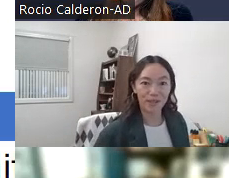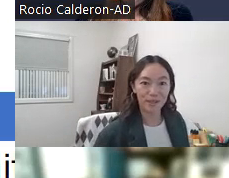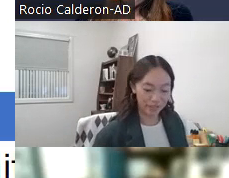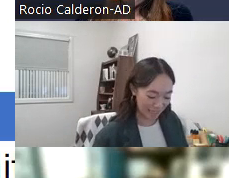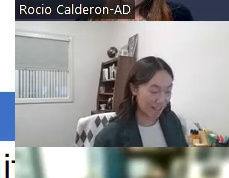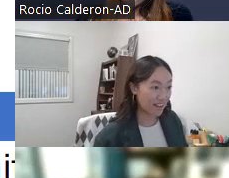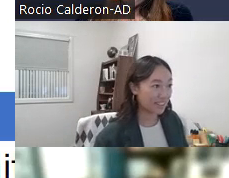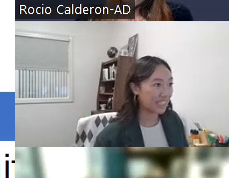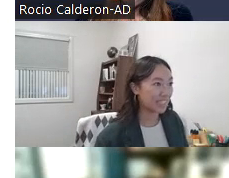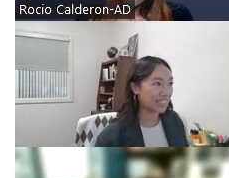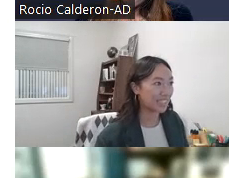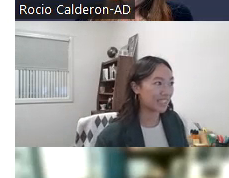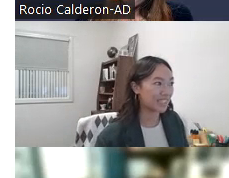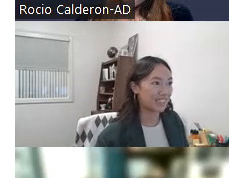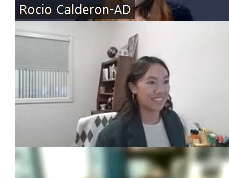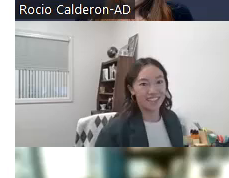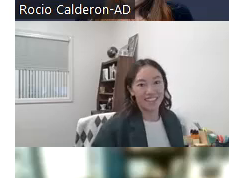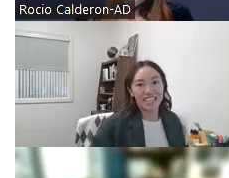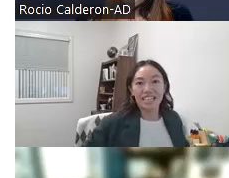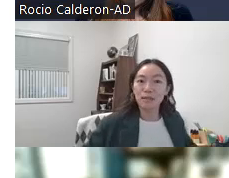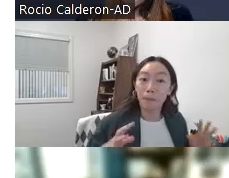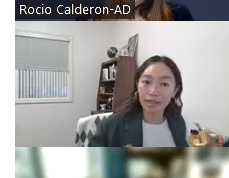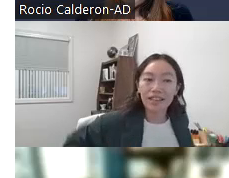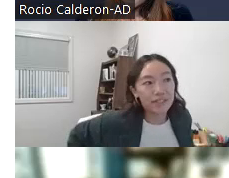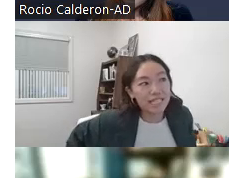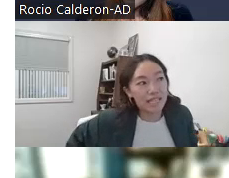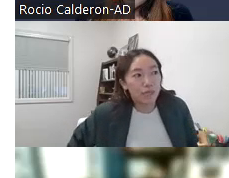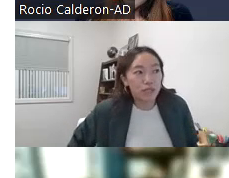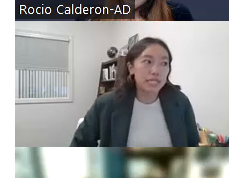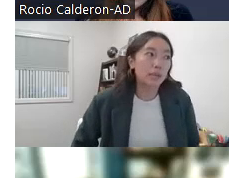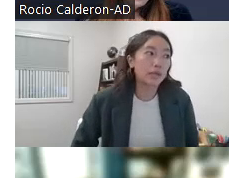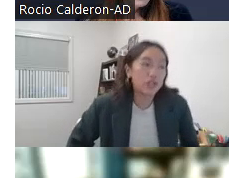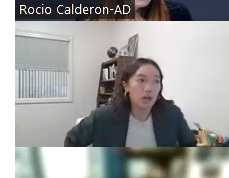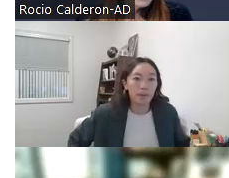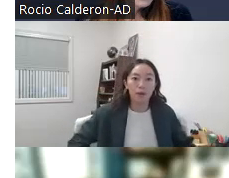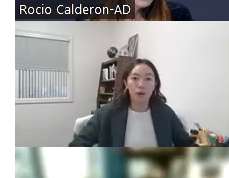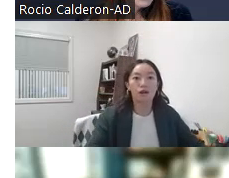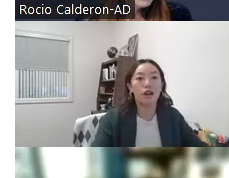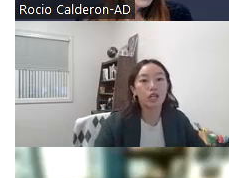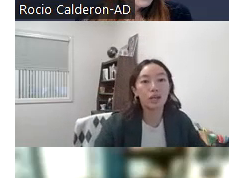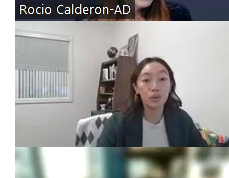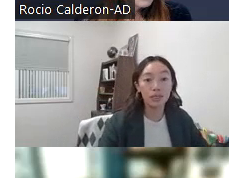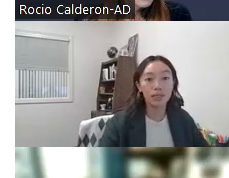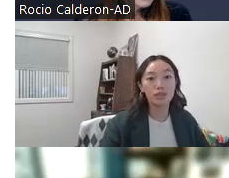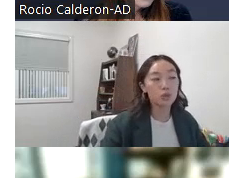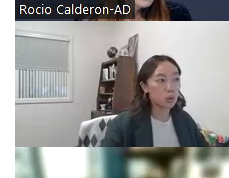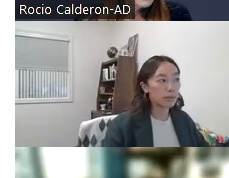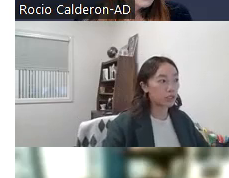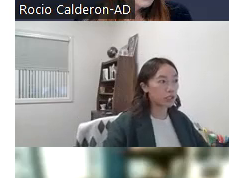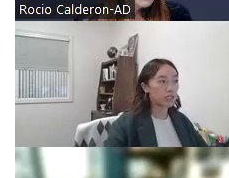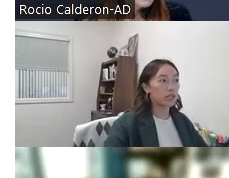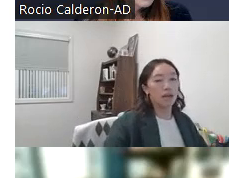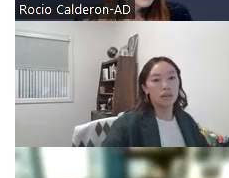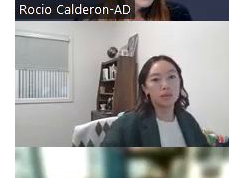All right, I'm going to move us along. The next bucket of incentive measures that I'm going to talk about are our community and